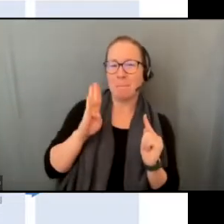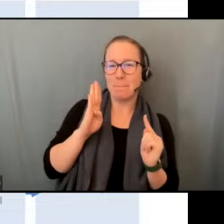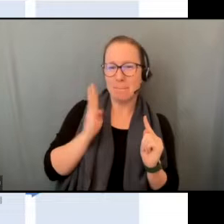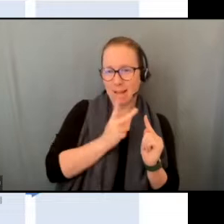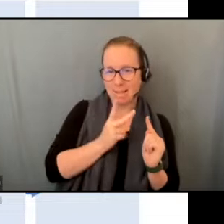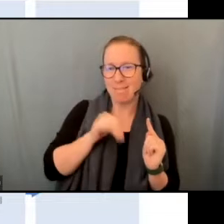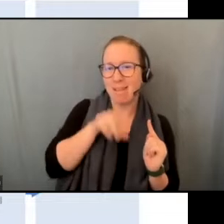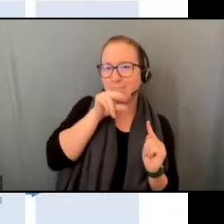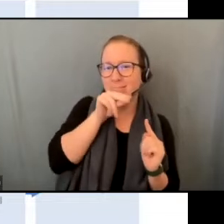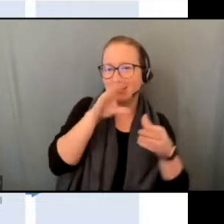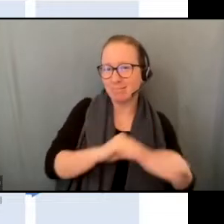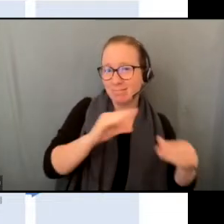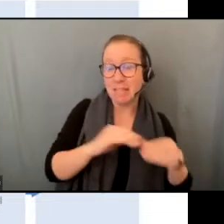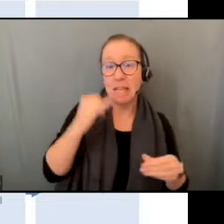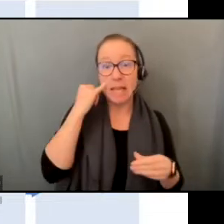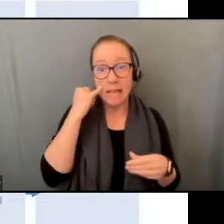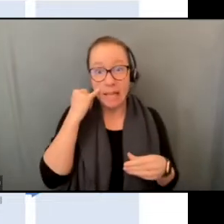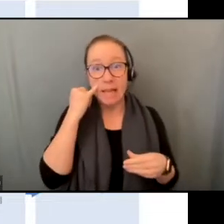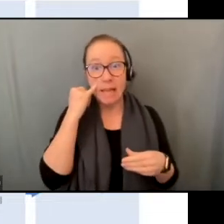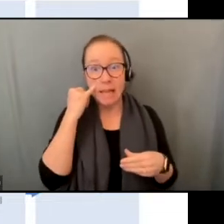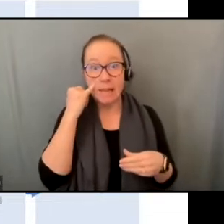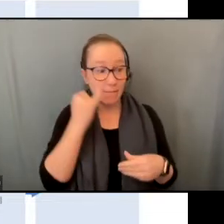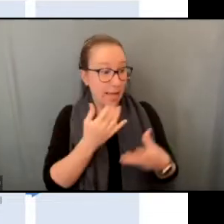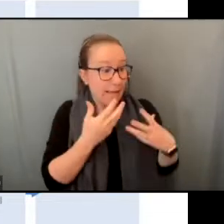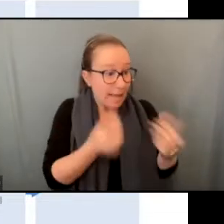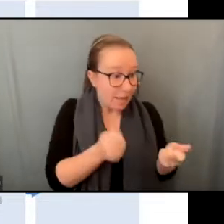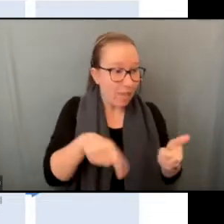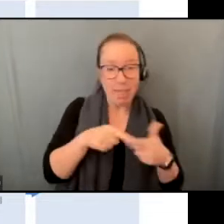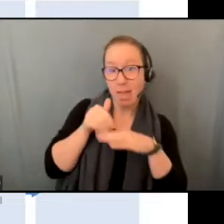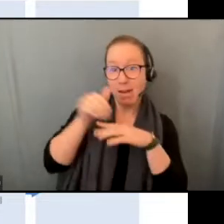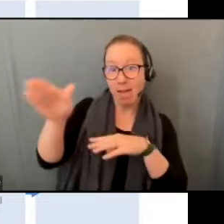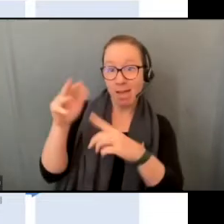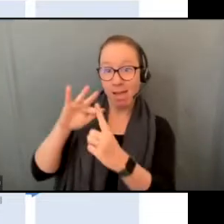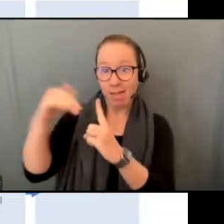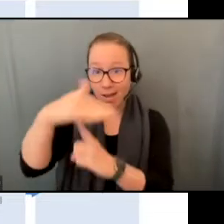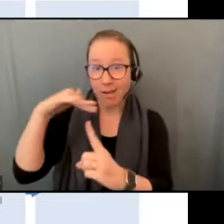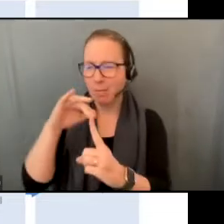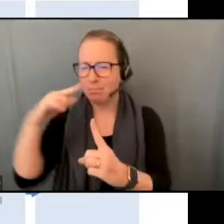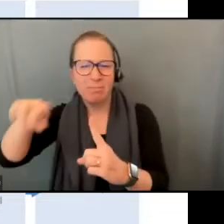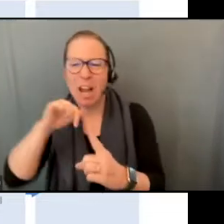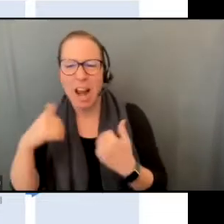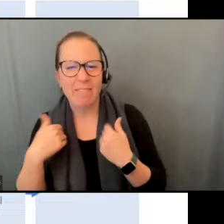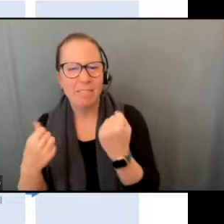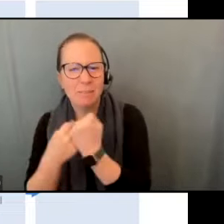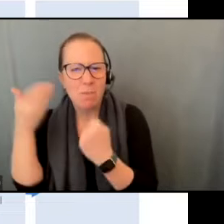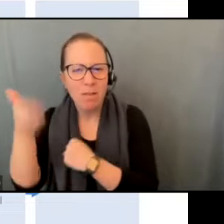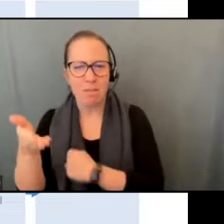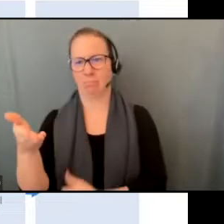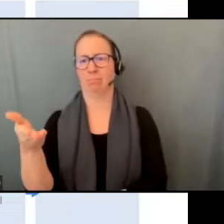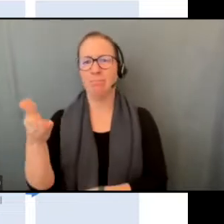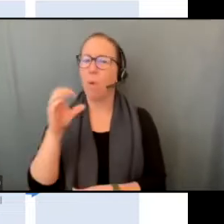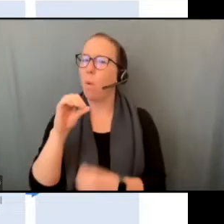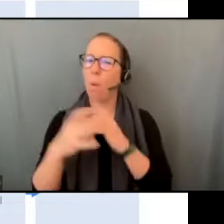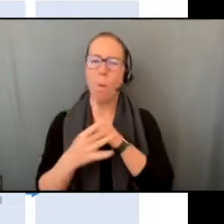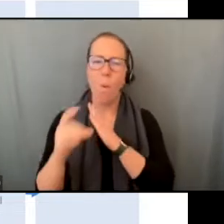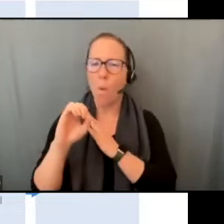you keep healing somebody and then sending them back out into the environment without the right supports, then the oil will